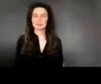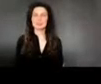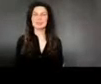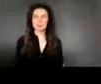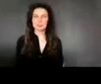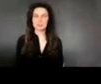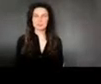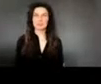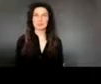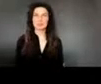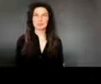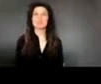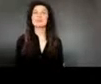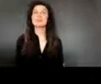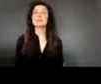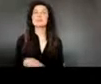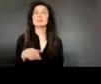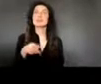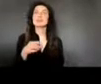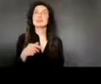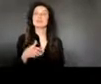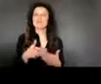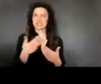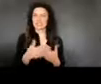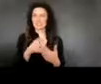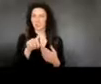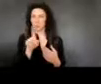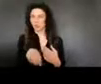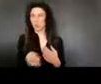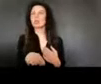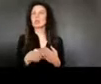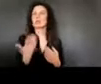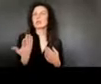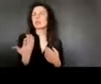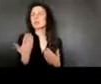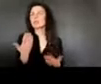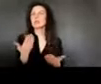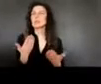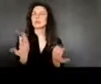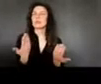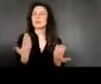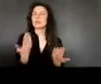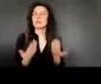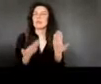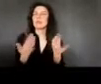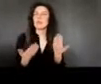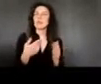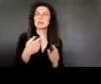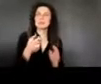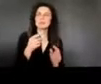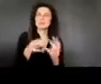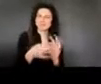Okay, so and this question might sort of apply to some of the works more specifically than others, but